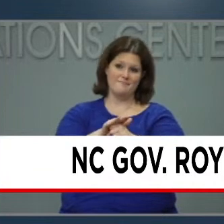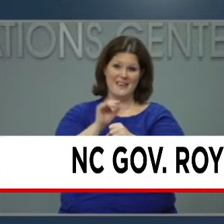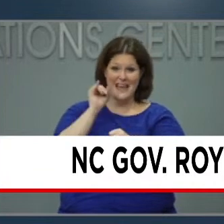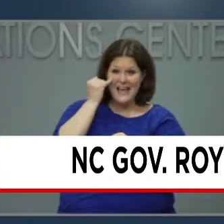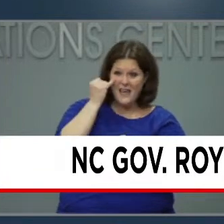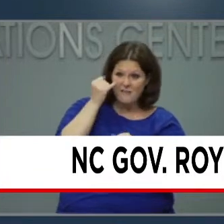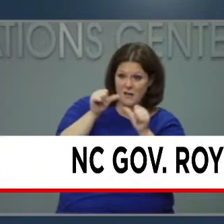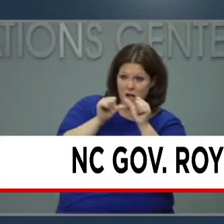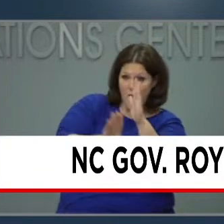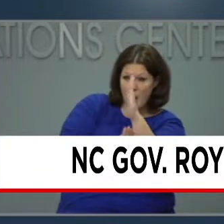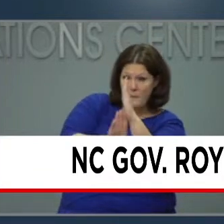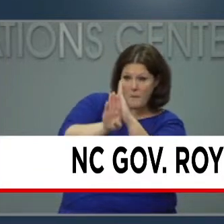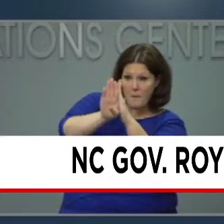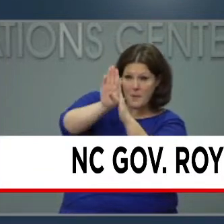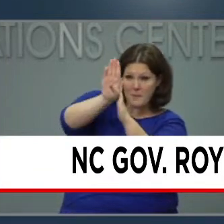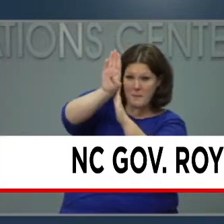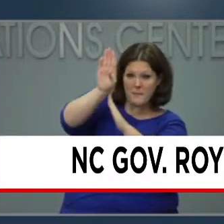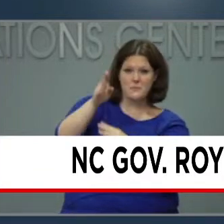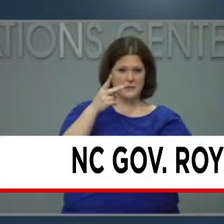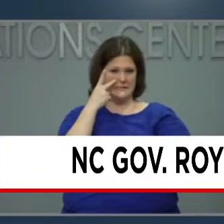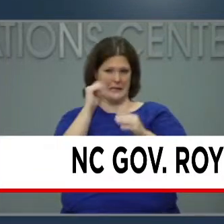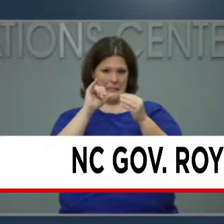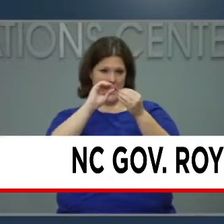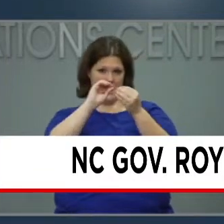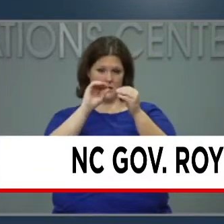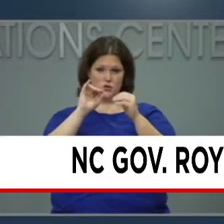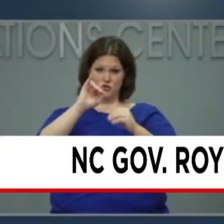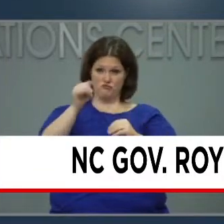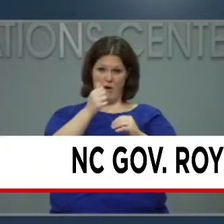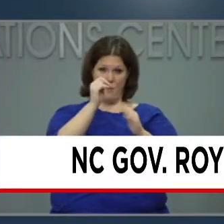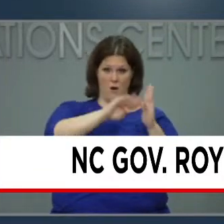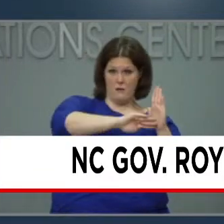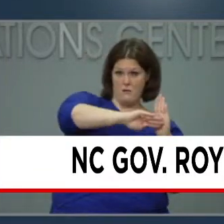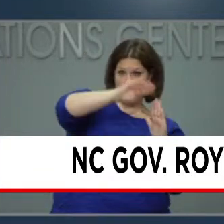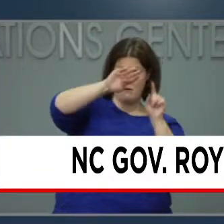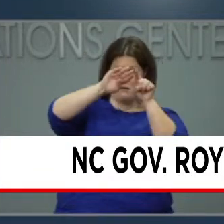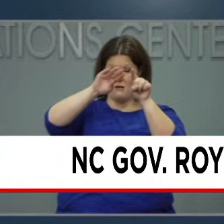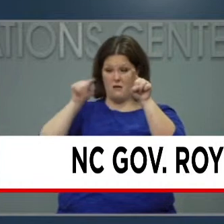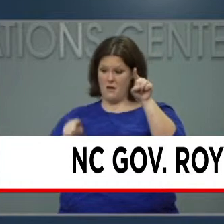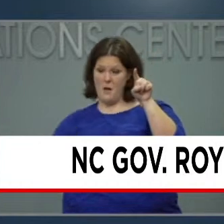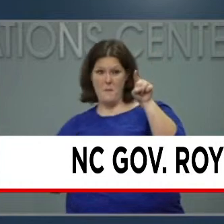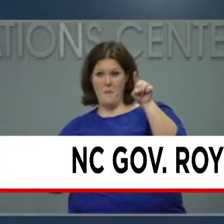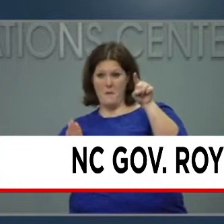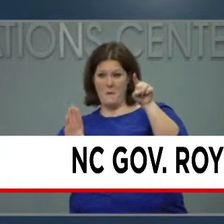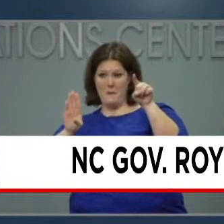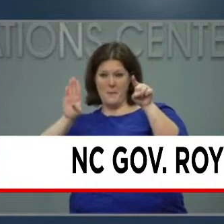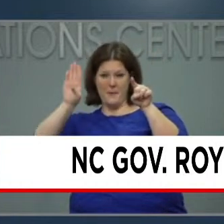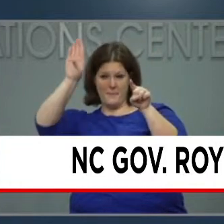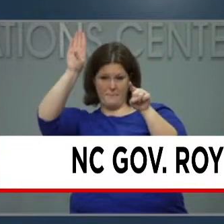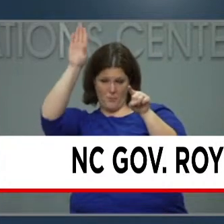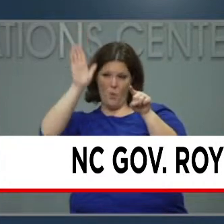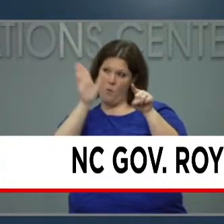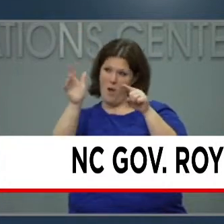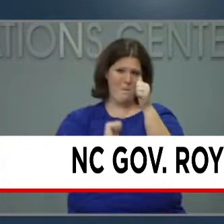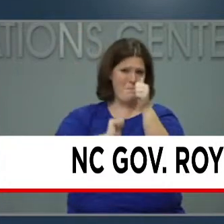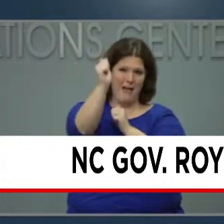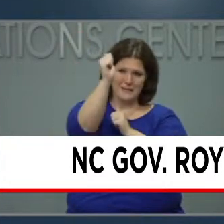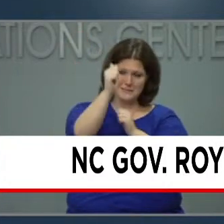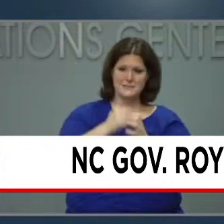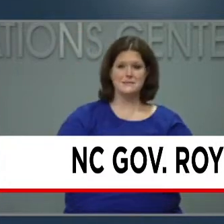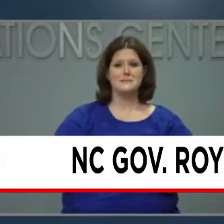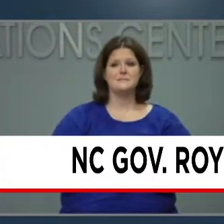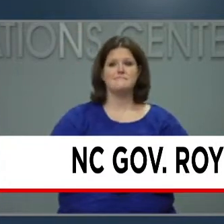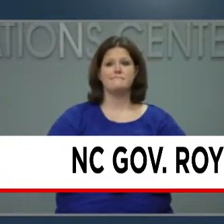rate, we will pass that January peak in a matter of weeks. Now let's zoom in and look at just the last few weeks of